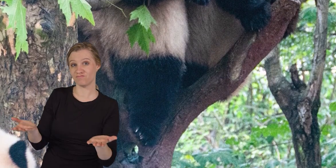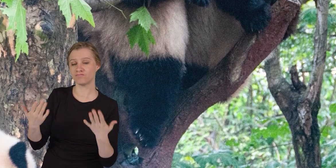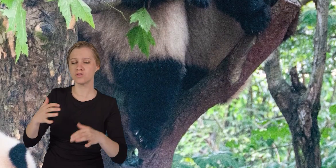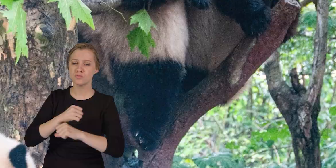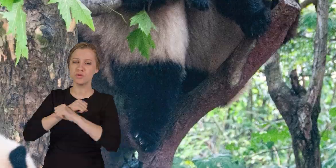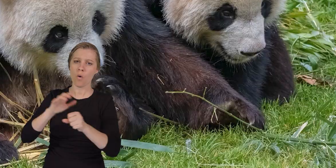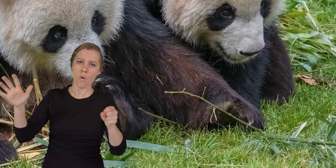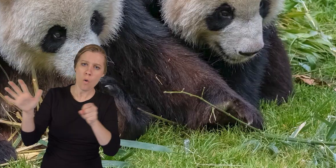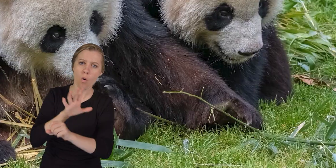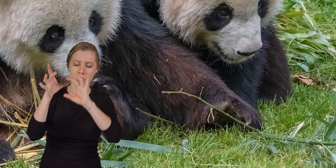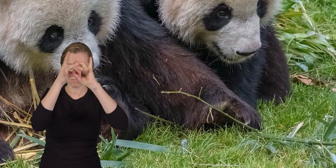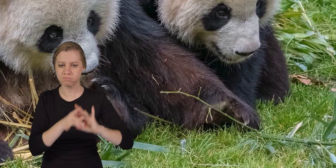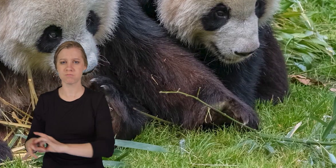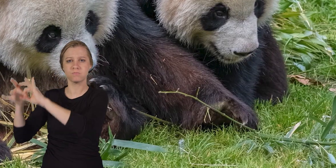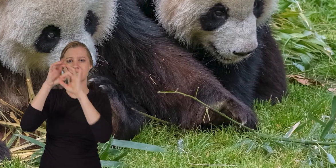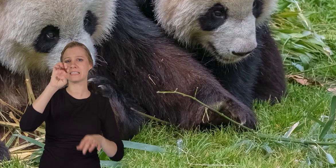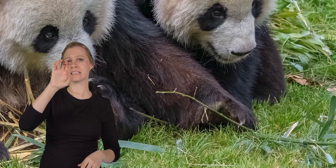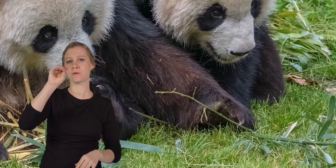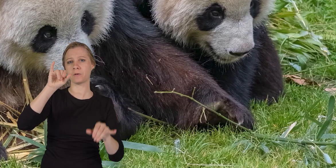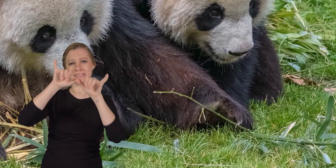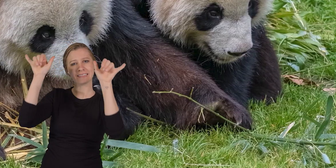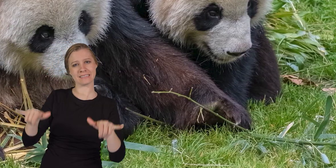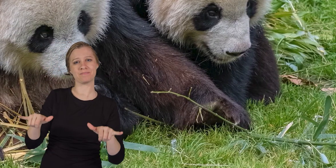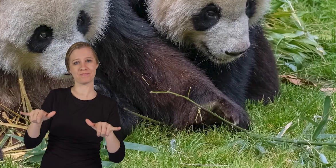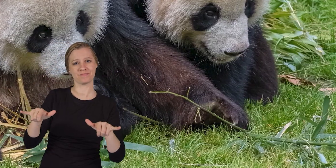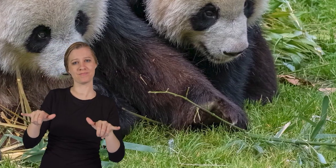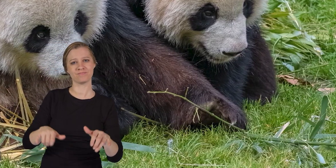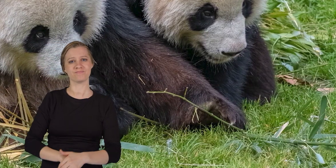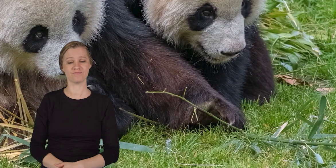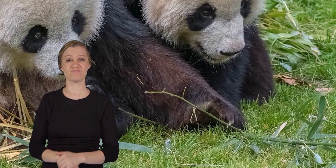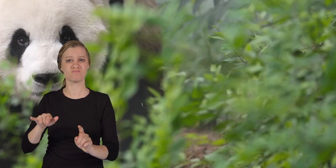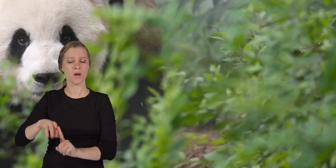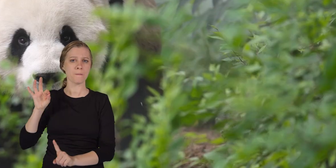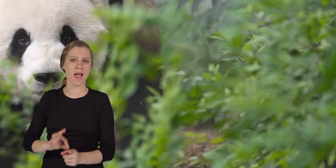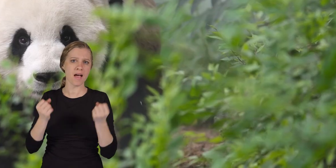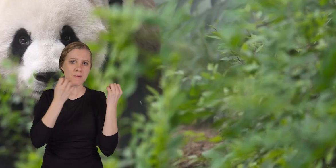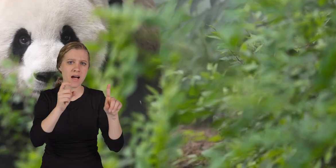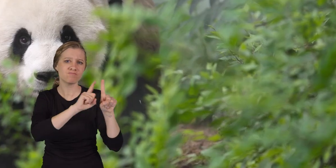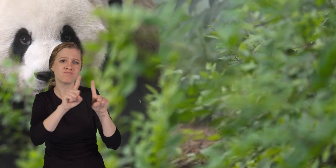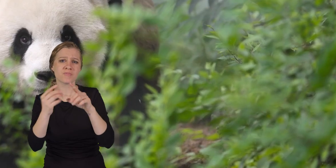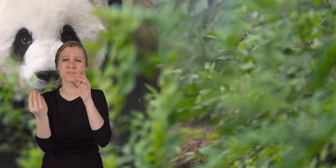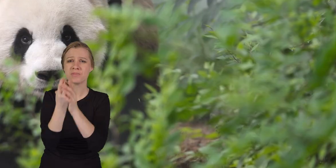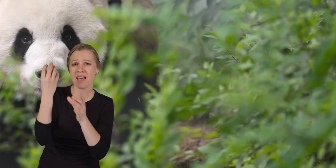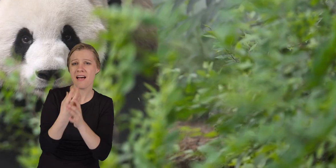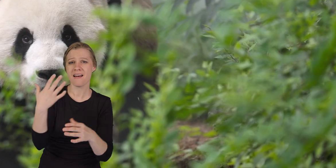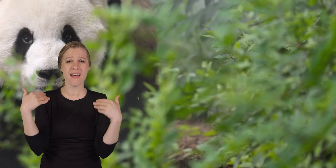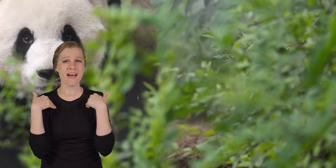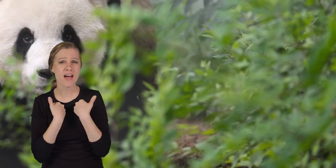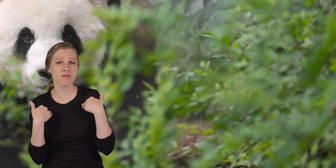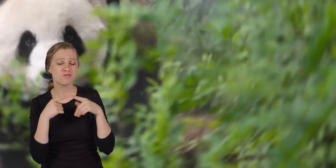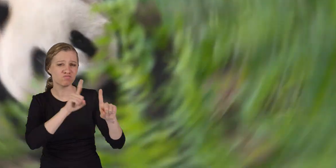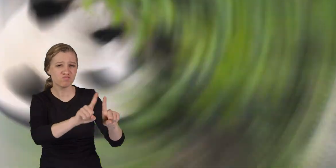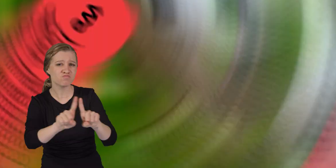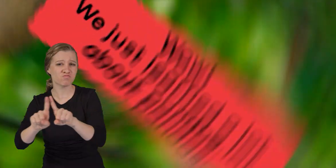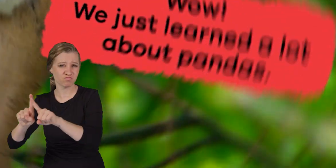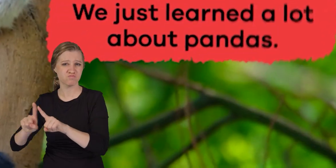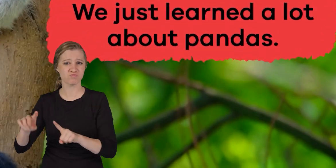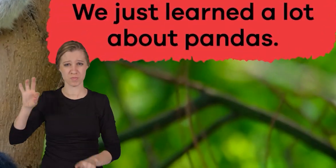protect their entire ecosystem, which benefits many other plants and animals.